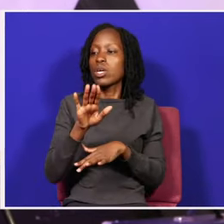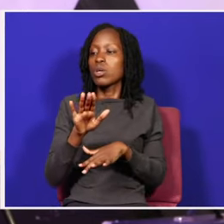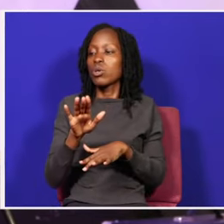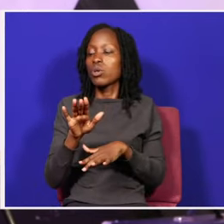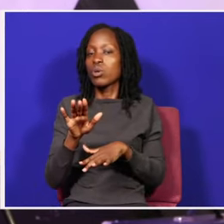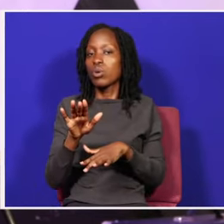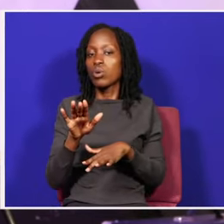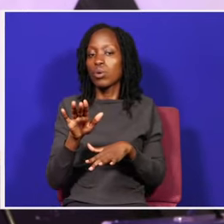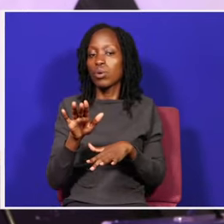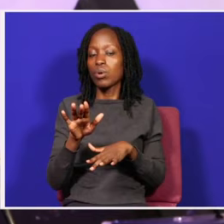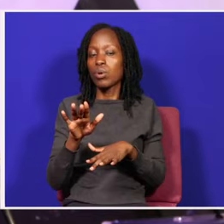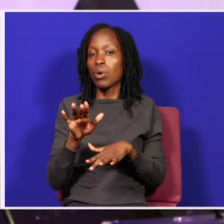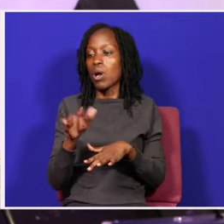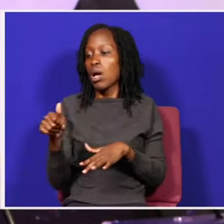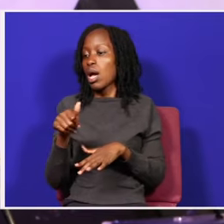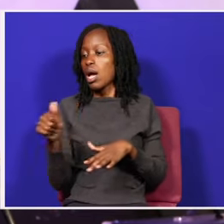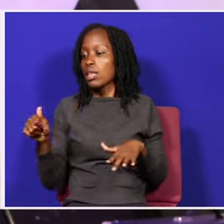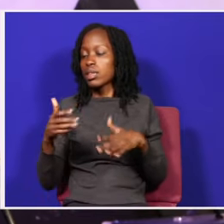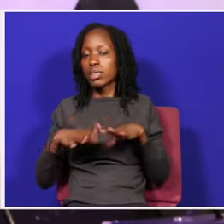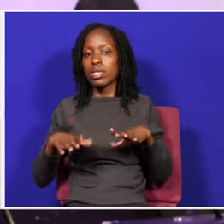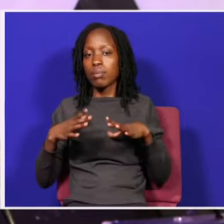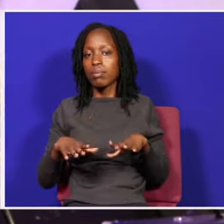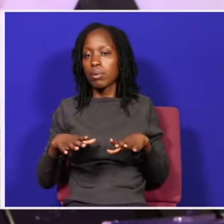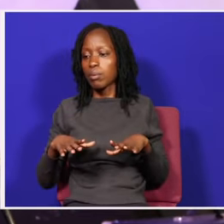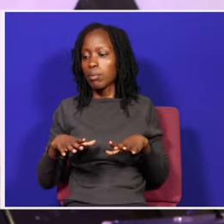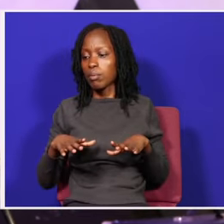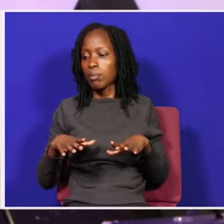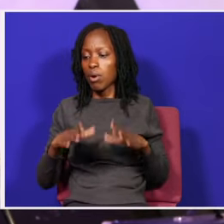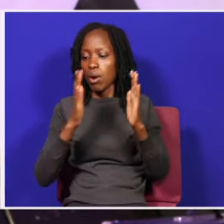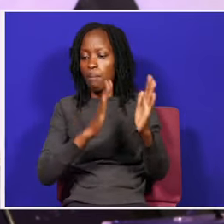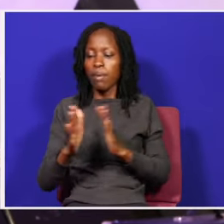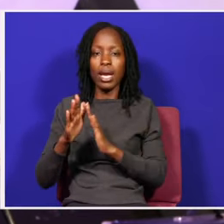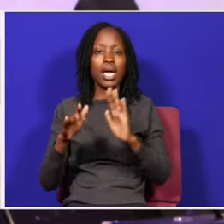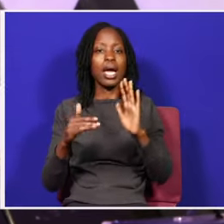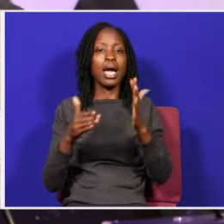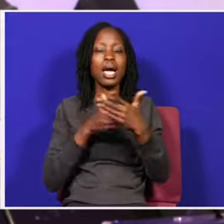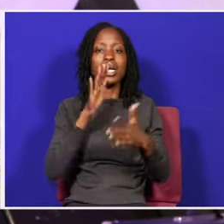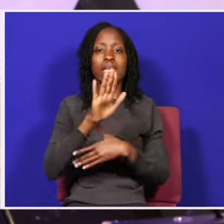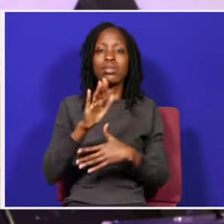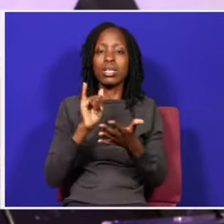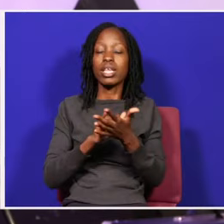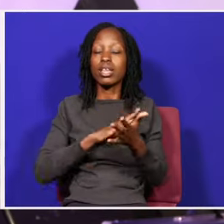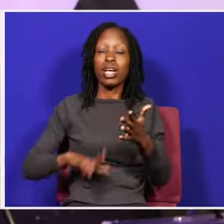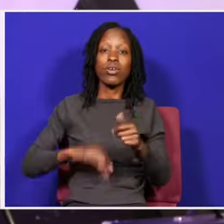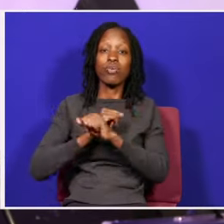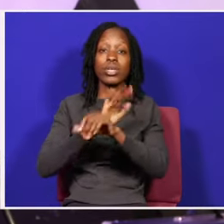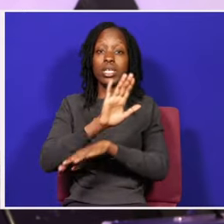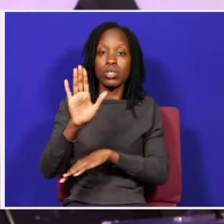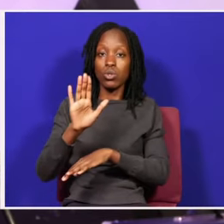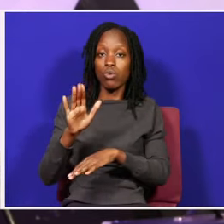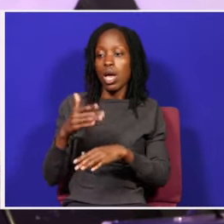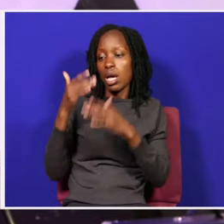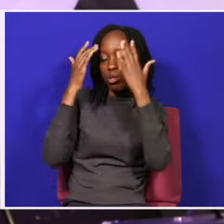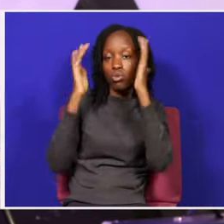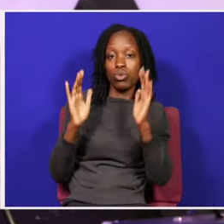attacks that may have been thwarted long before you knew anything about them. There are things that we have no knowledge that could have happened in